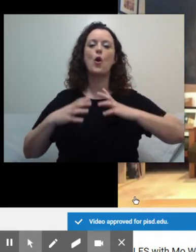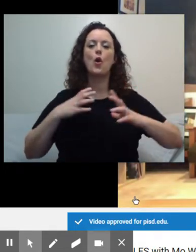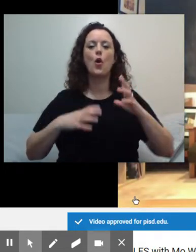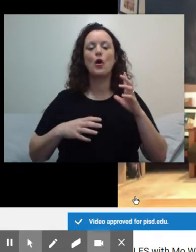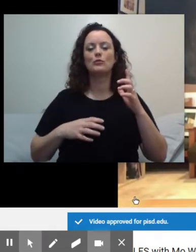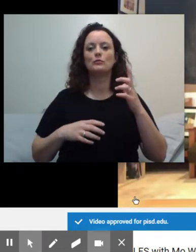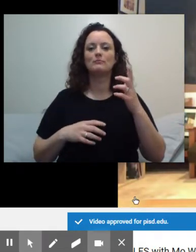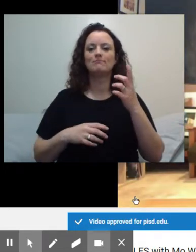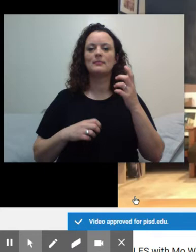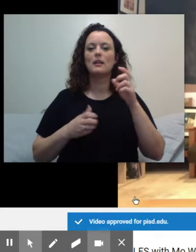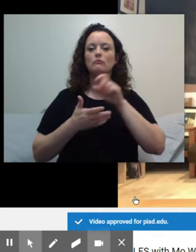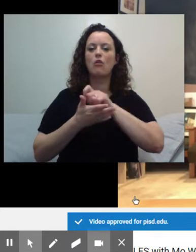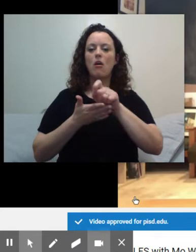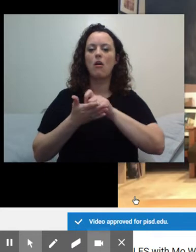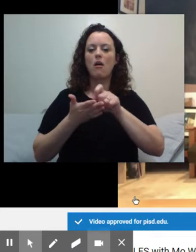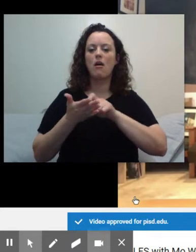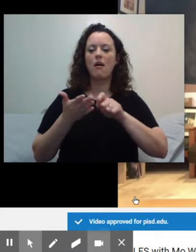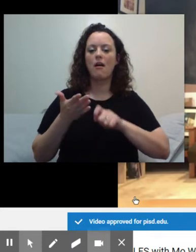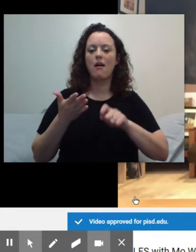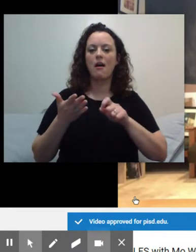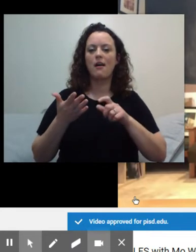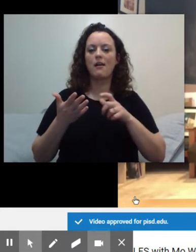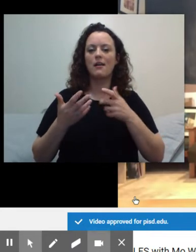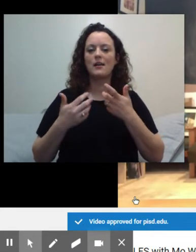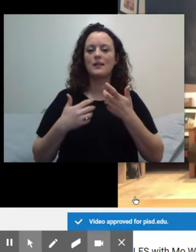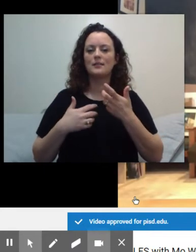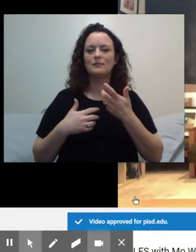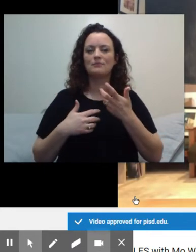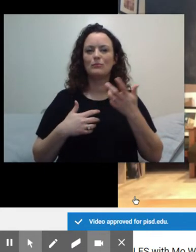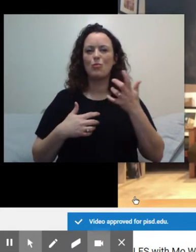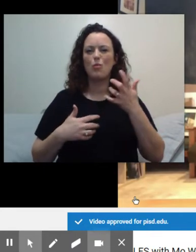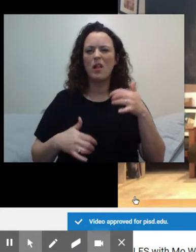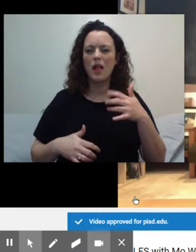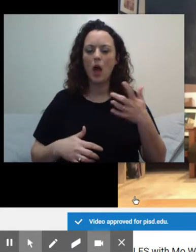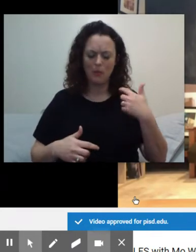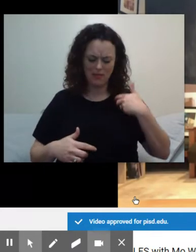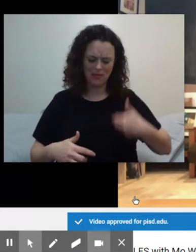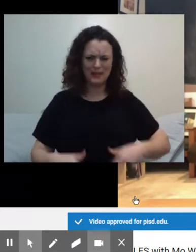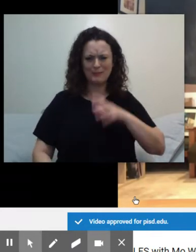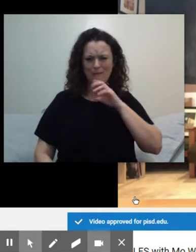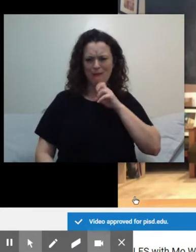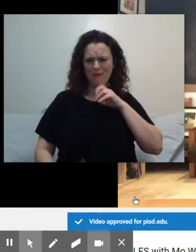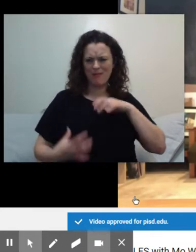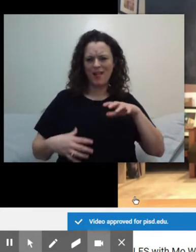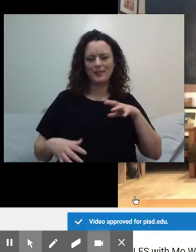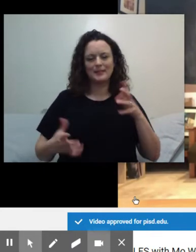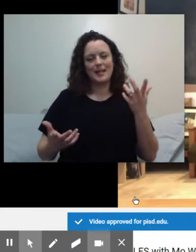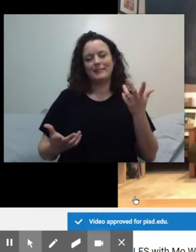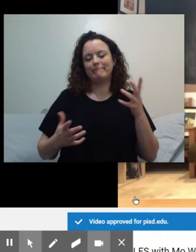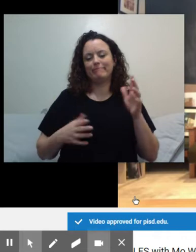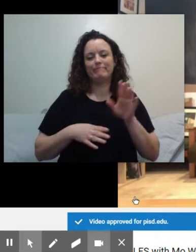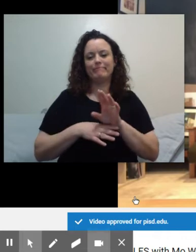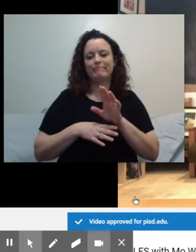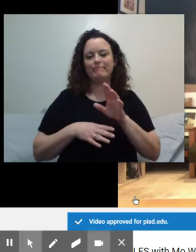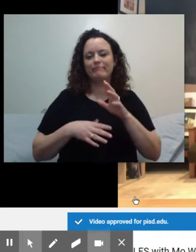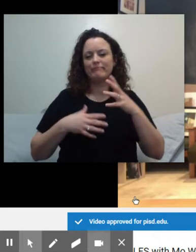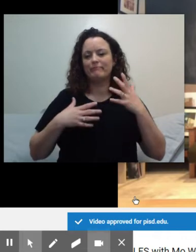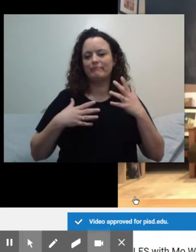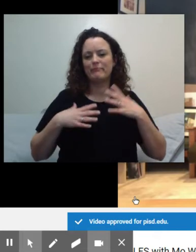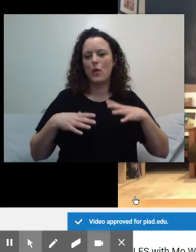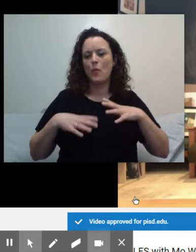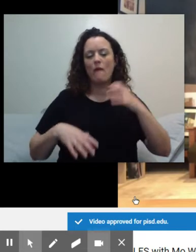time drawing. What was that? Oh, this old thing? I wear this every day when I